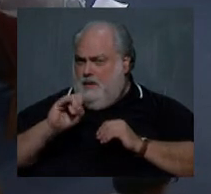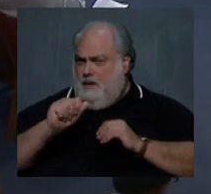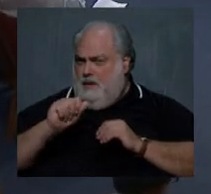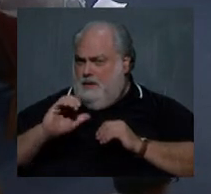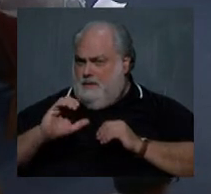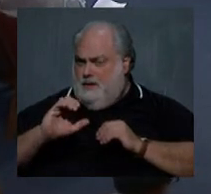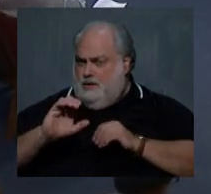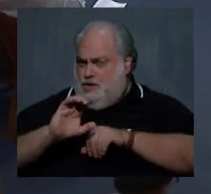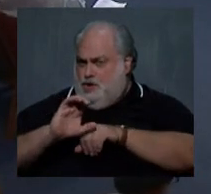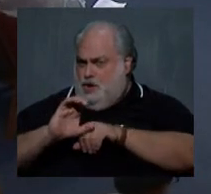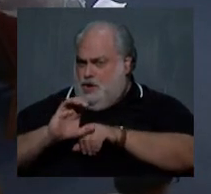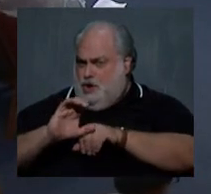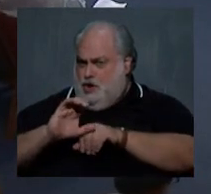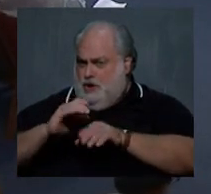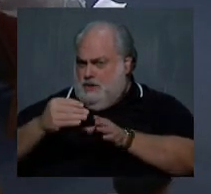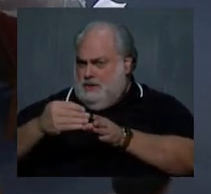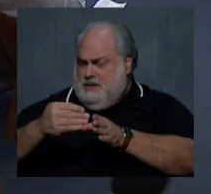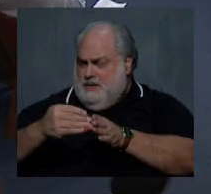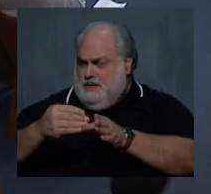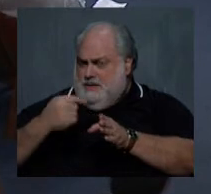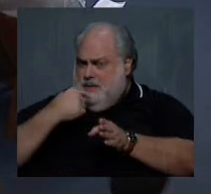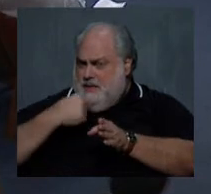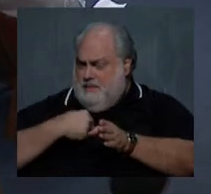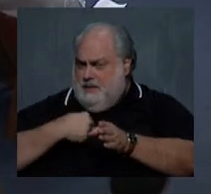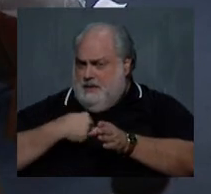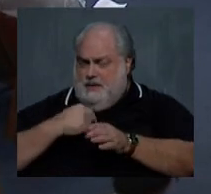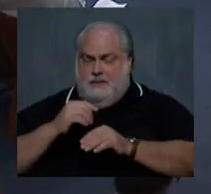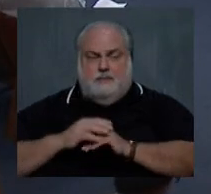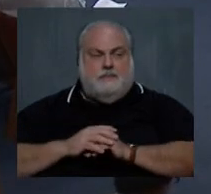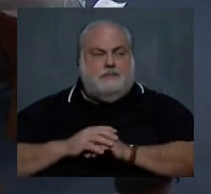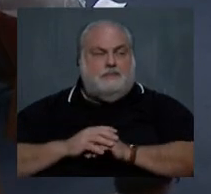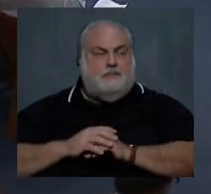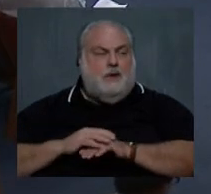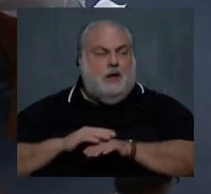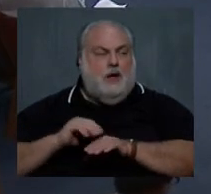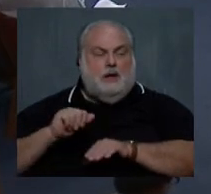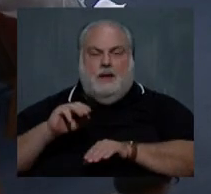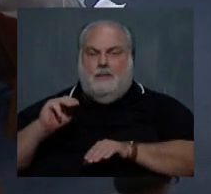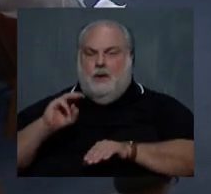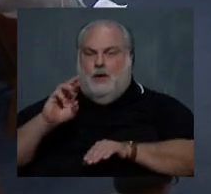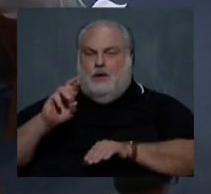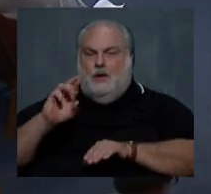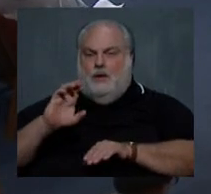trying to do something on that corner. I'd like to know a little bit about it. Mr. Collins?